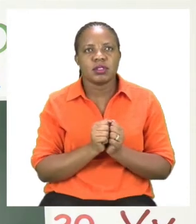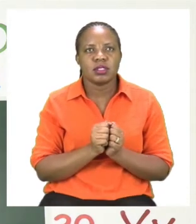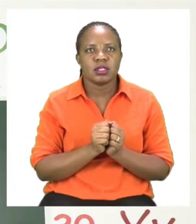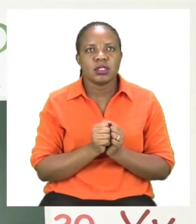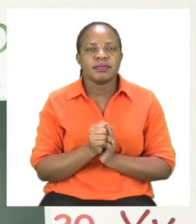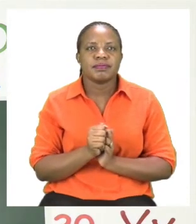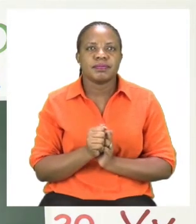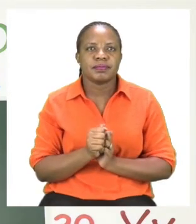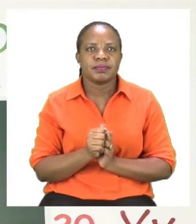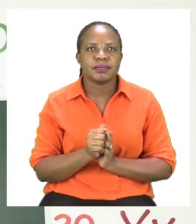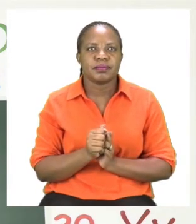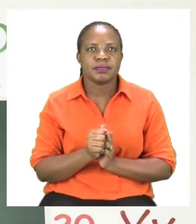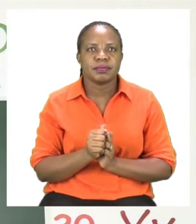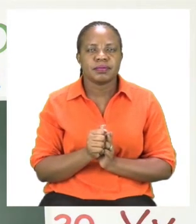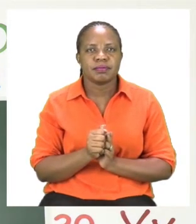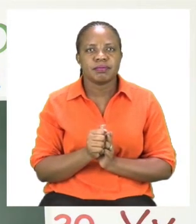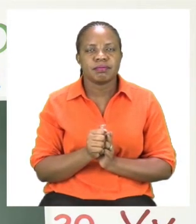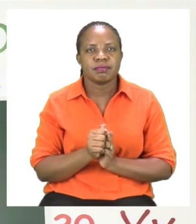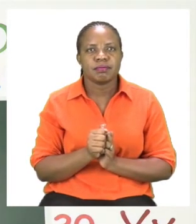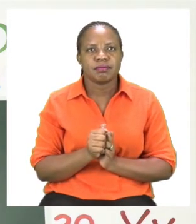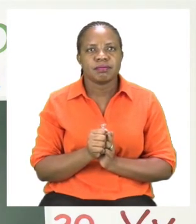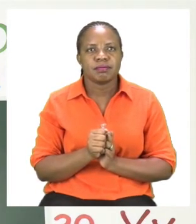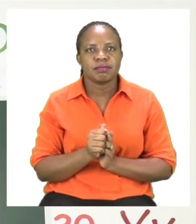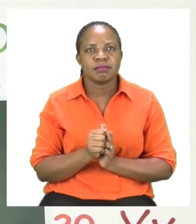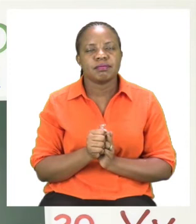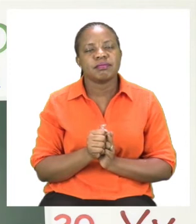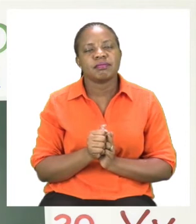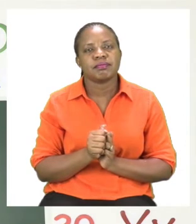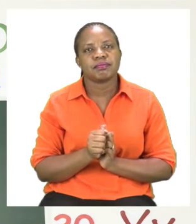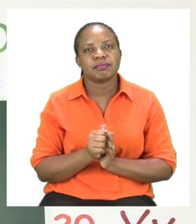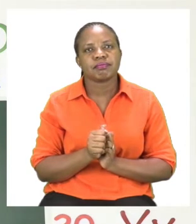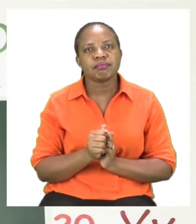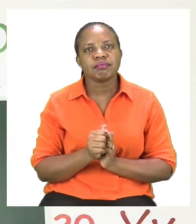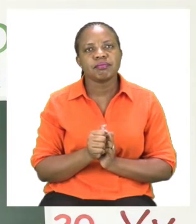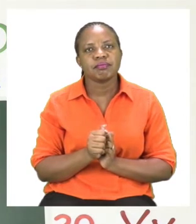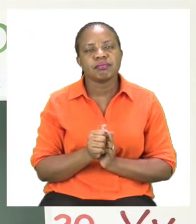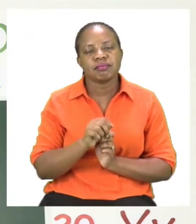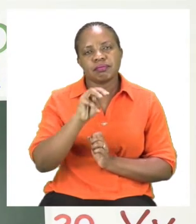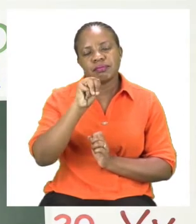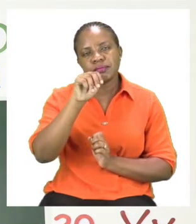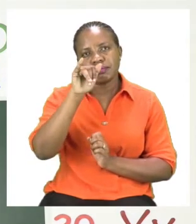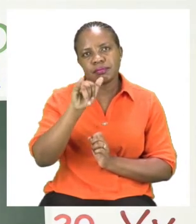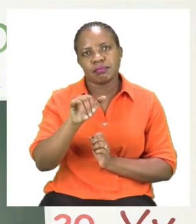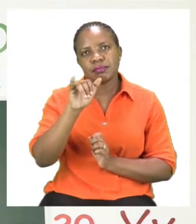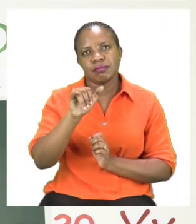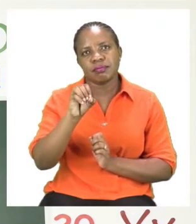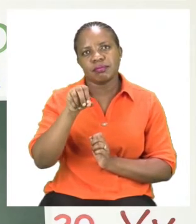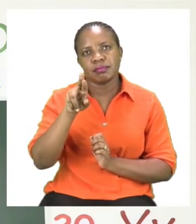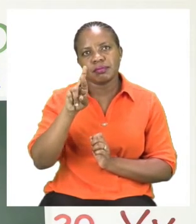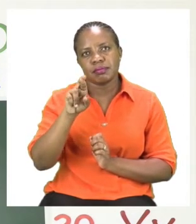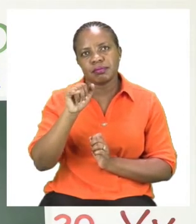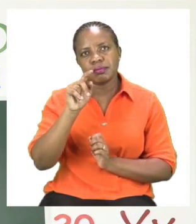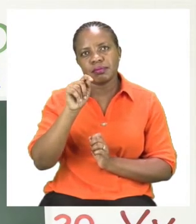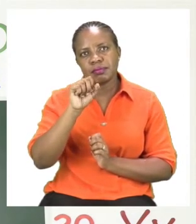pronoun and a possessive pronoun. So now that we know the difference, let's go back into